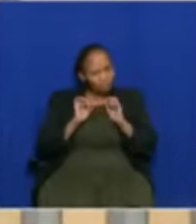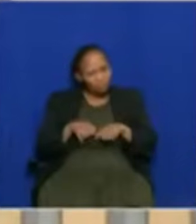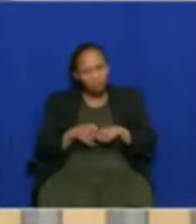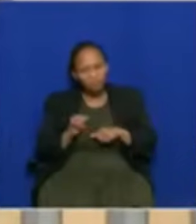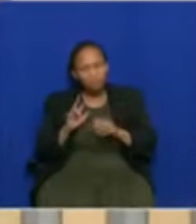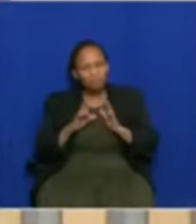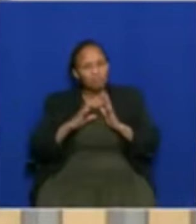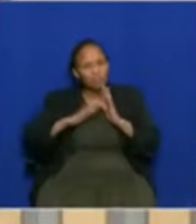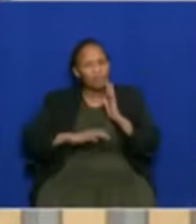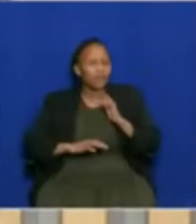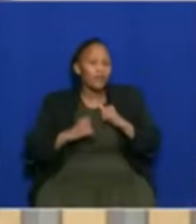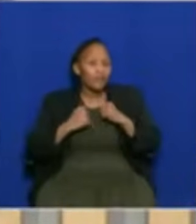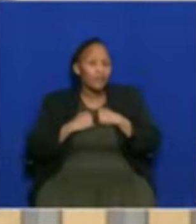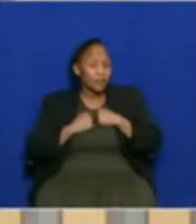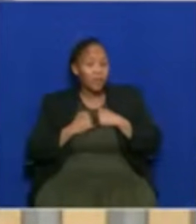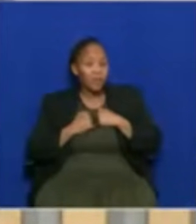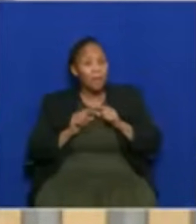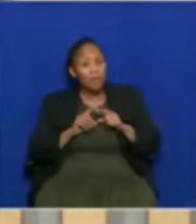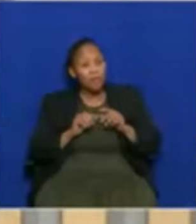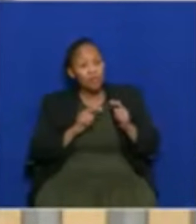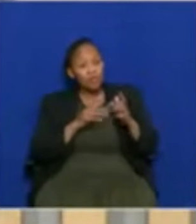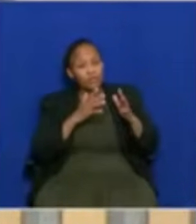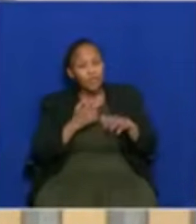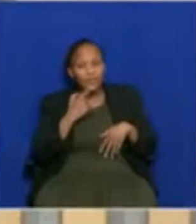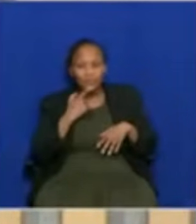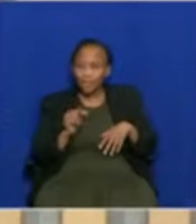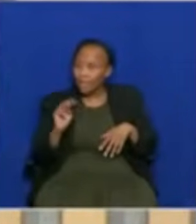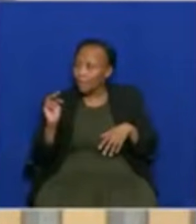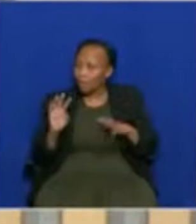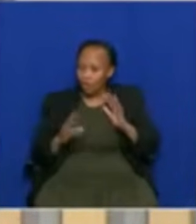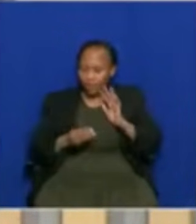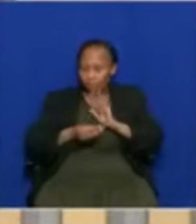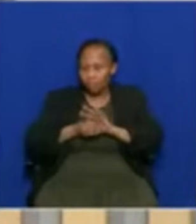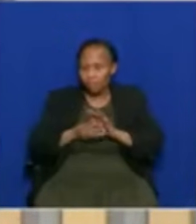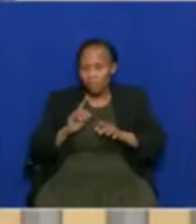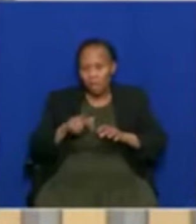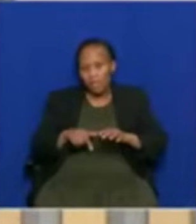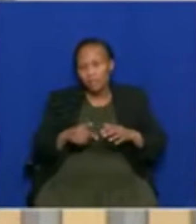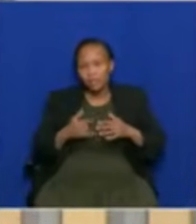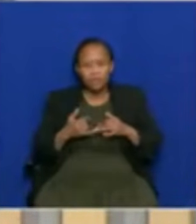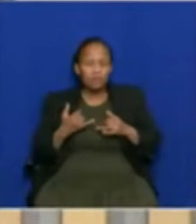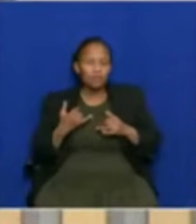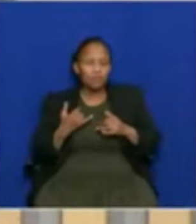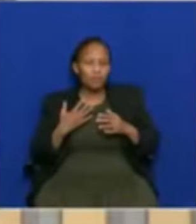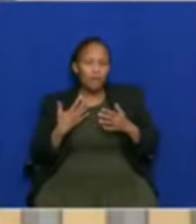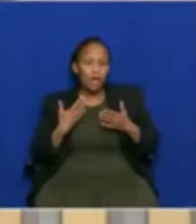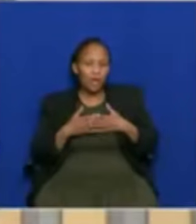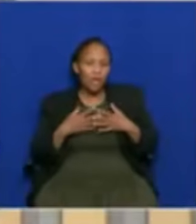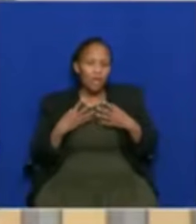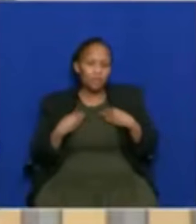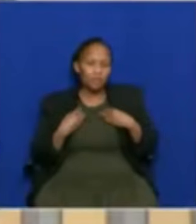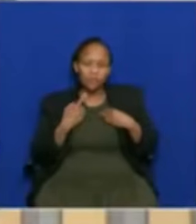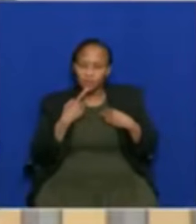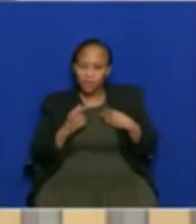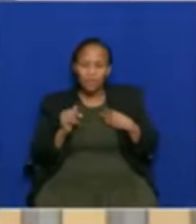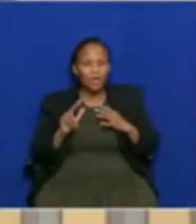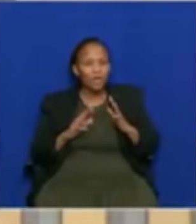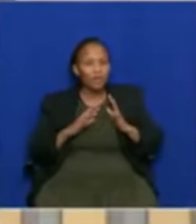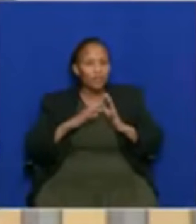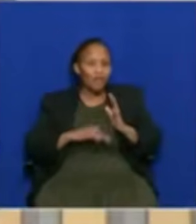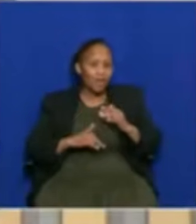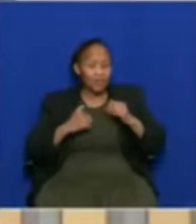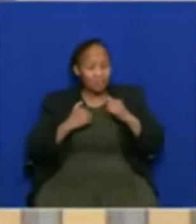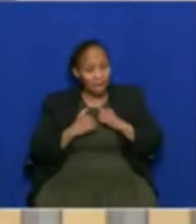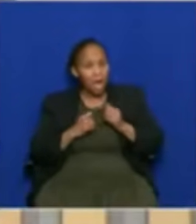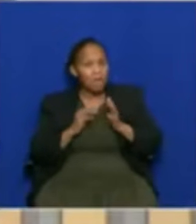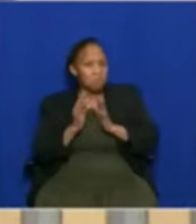have put Mukwele in here to say there's nothing. I can take that no further except to say there's my affidavit, I've put it in there, I've referenced